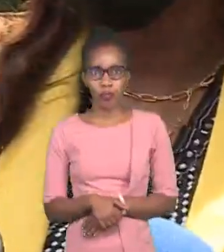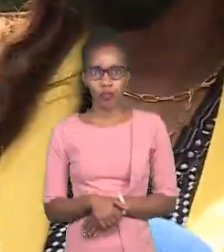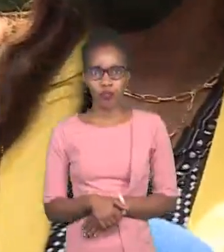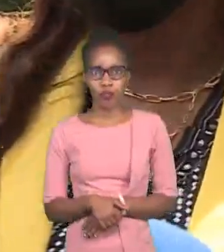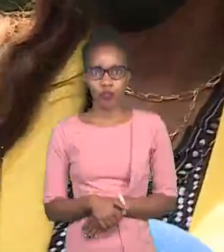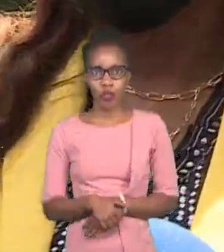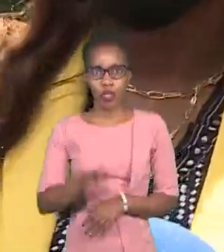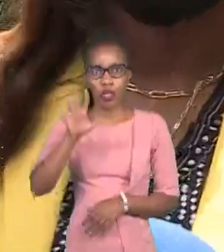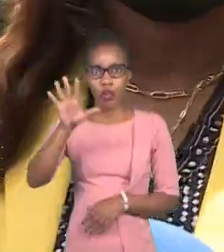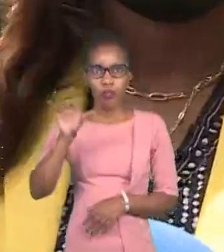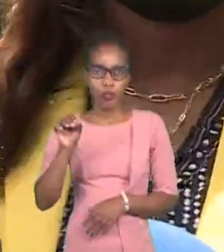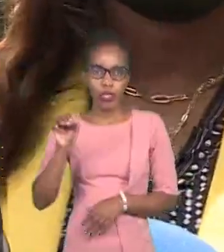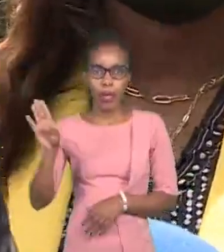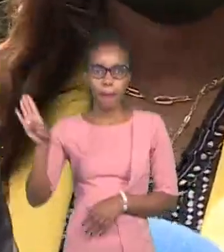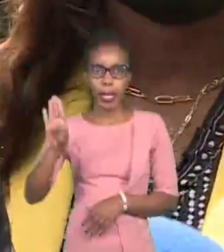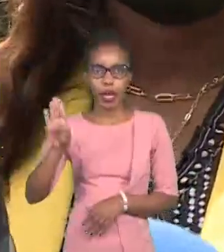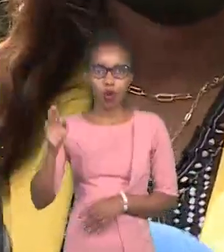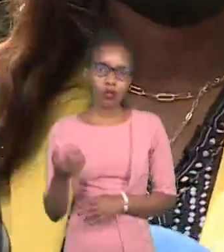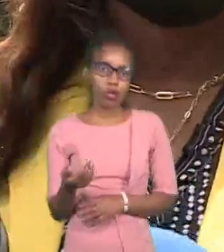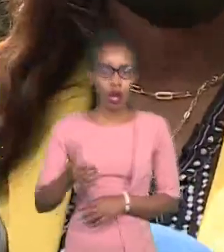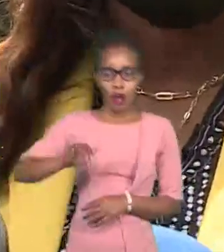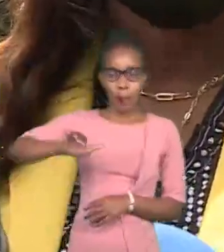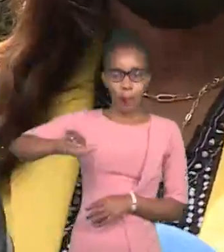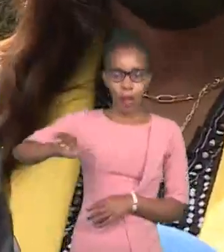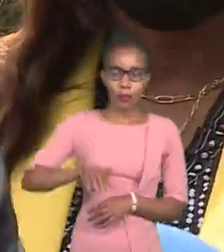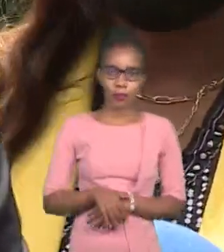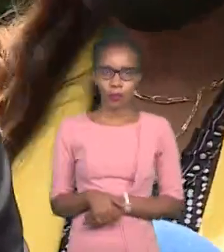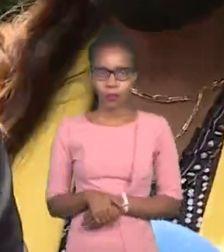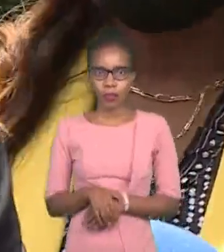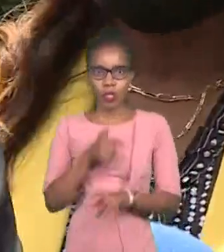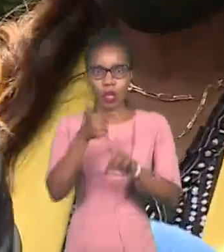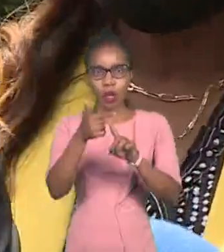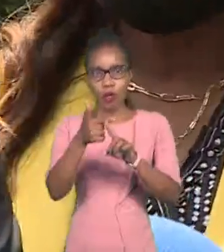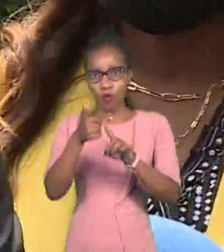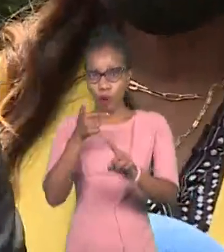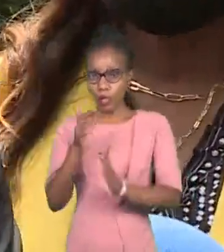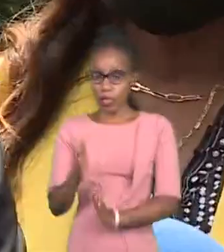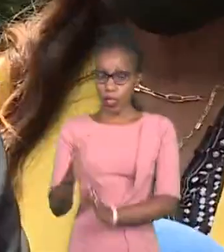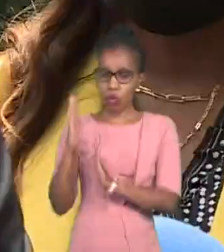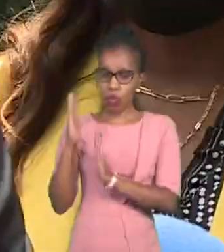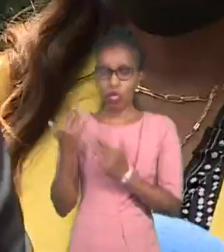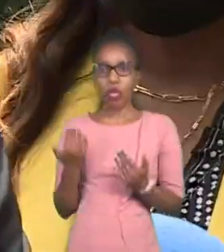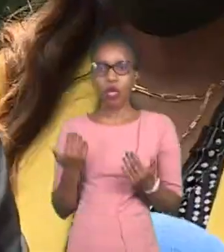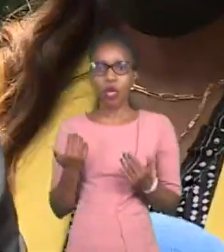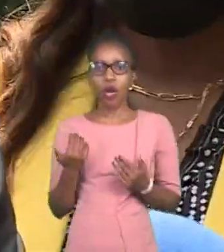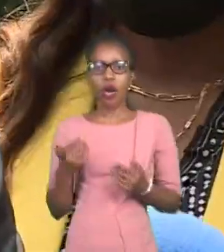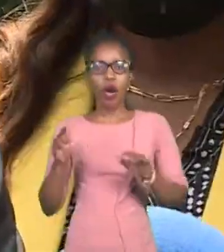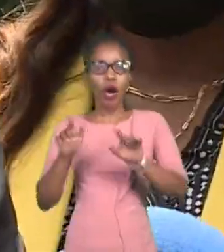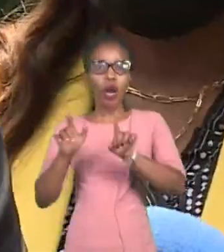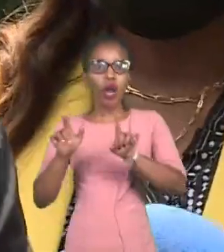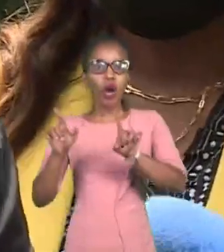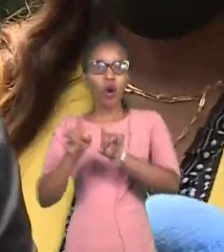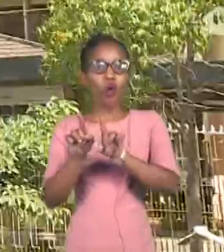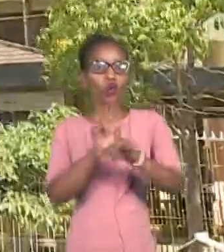bilioni 50 ziweze kutengwa kutoka kitengo cha usalama na kitengo